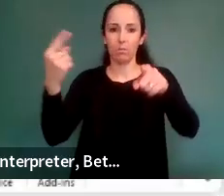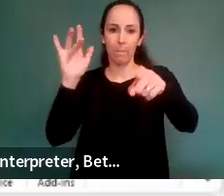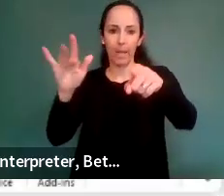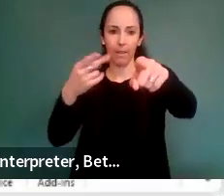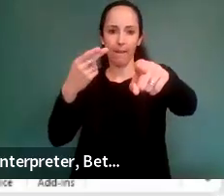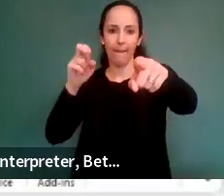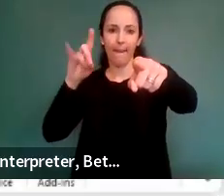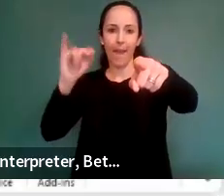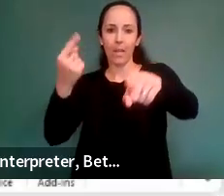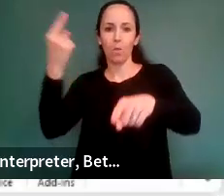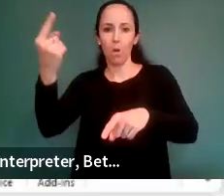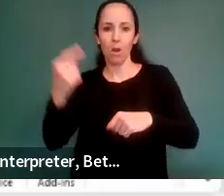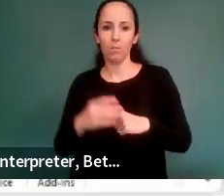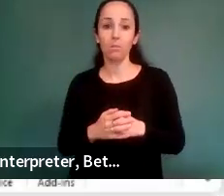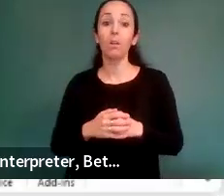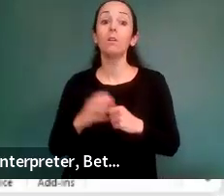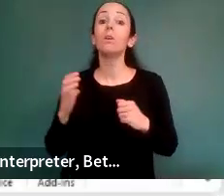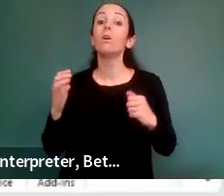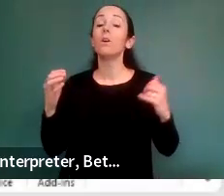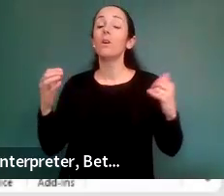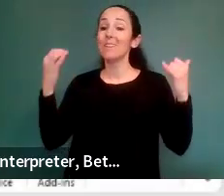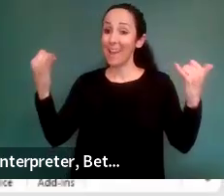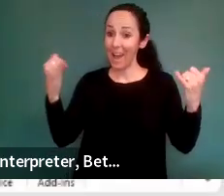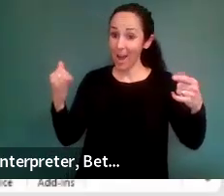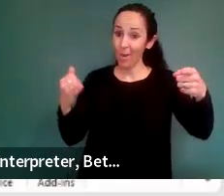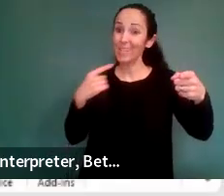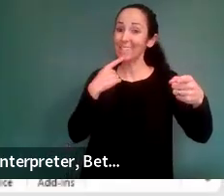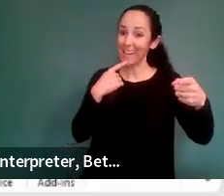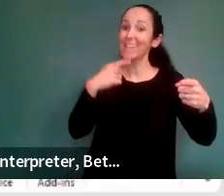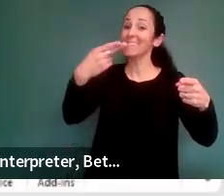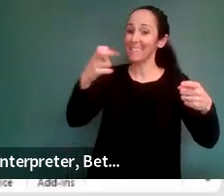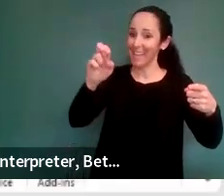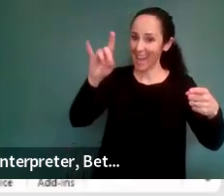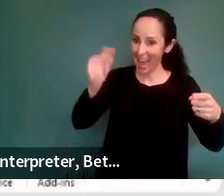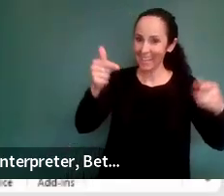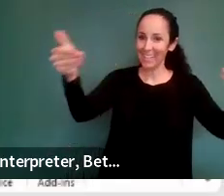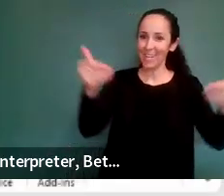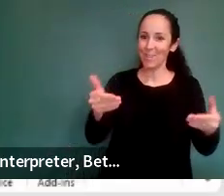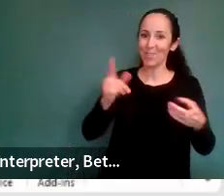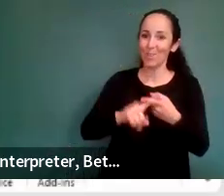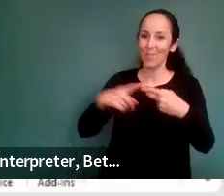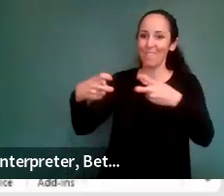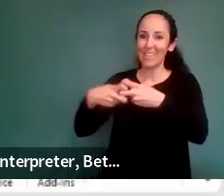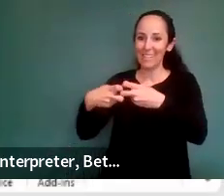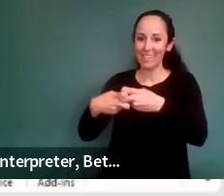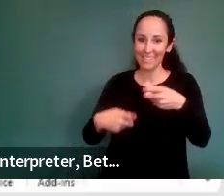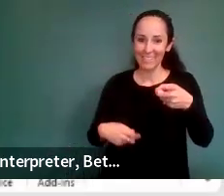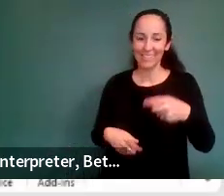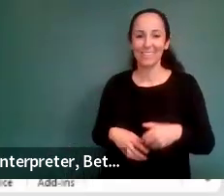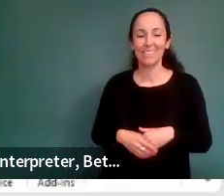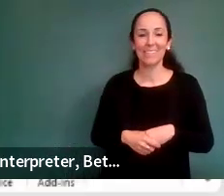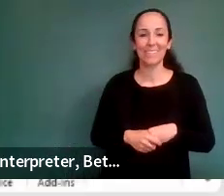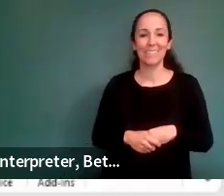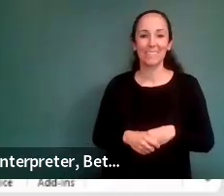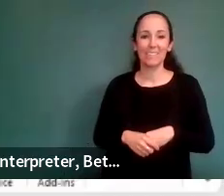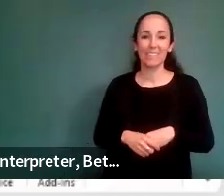introduction to physics. Introduction to physics. Voila! Now we have a heading. I'm sure if you're looking at this document right now, there are other